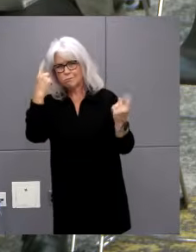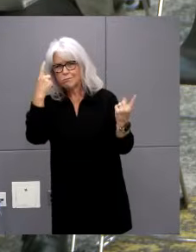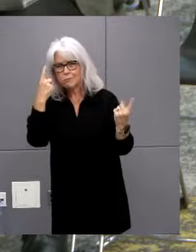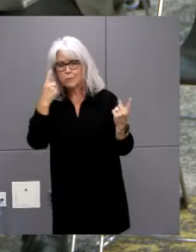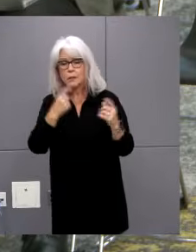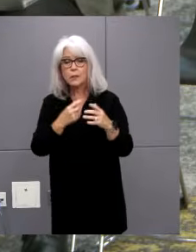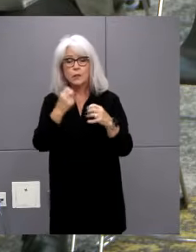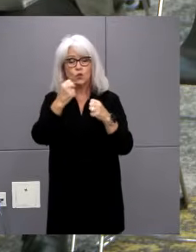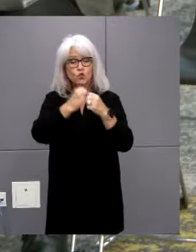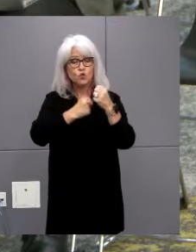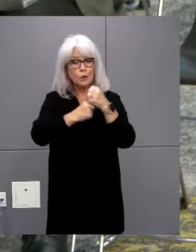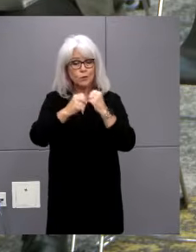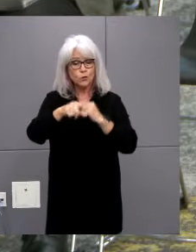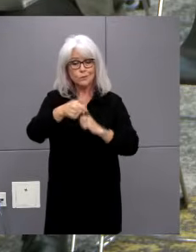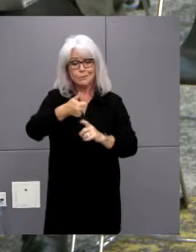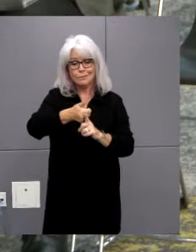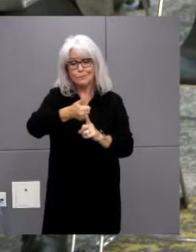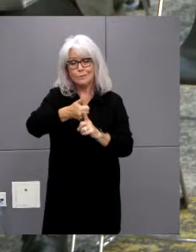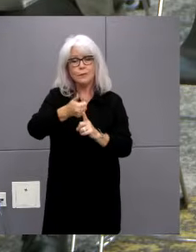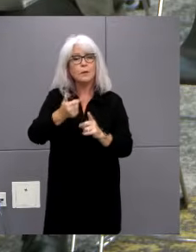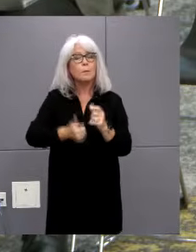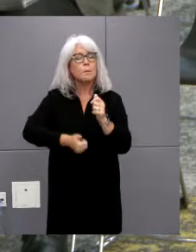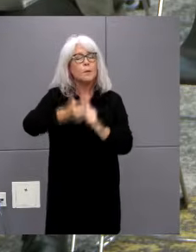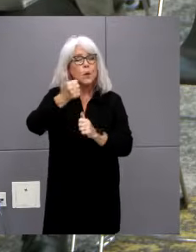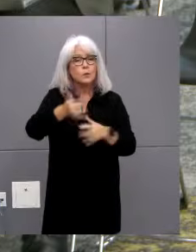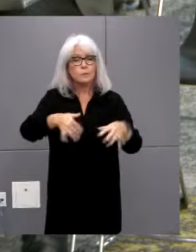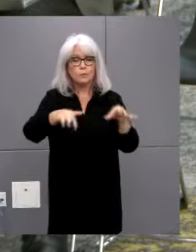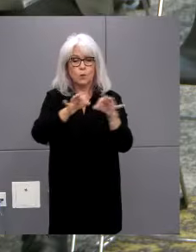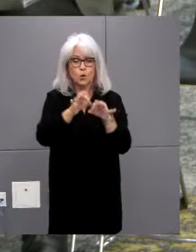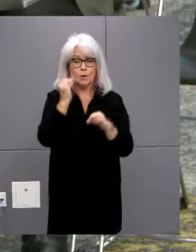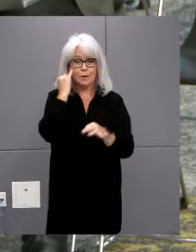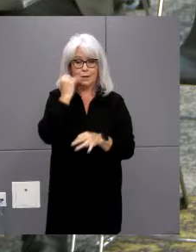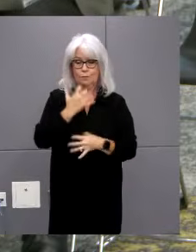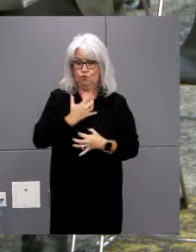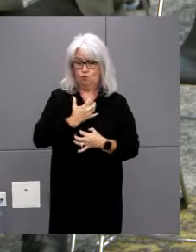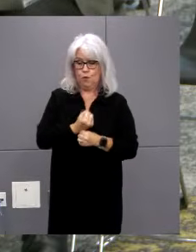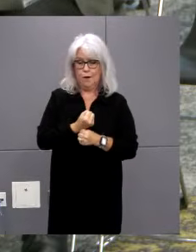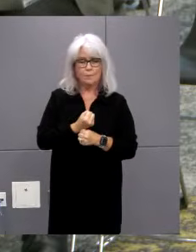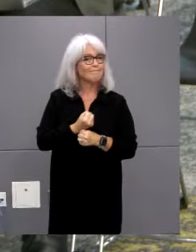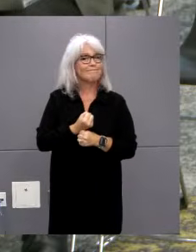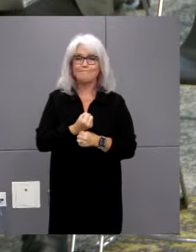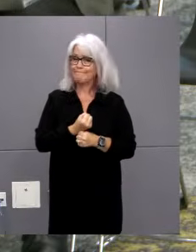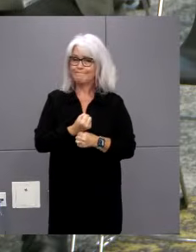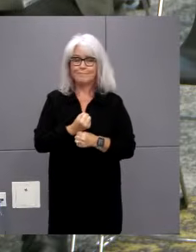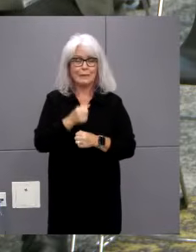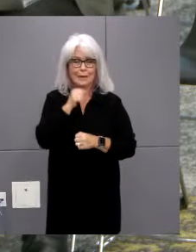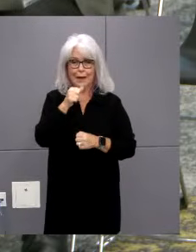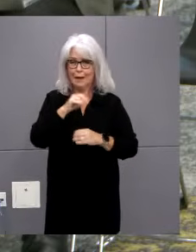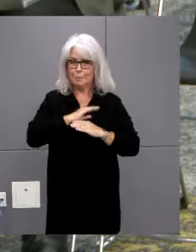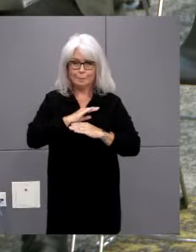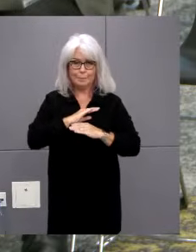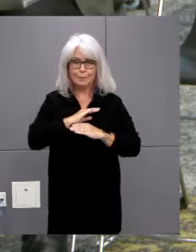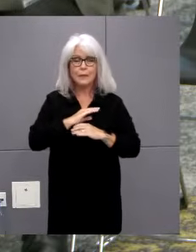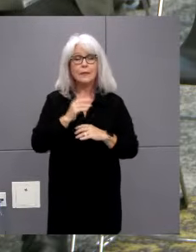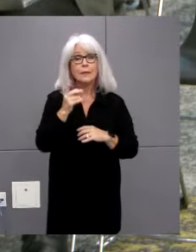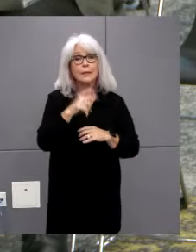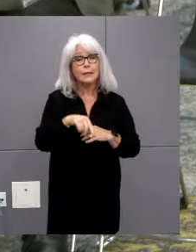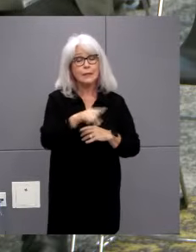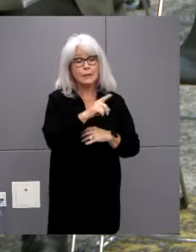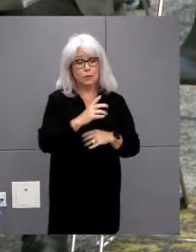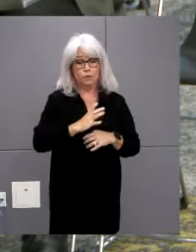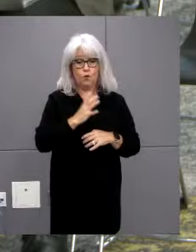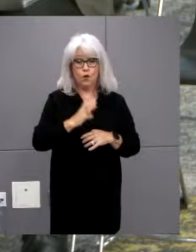Structure is most important when trust is limited. Formal procedures ensure